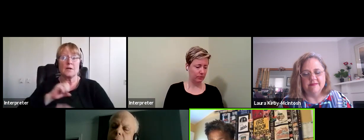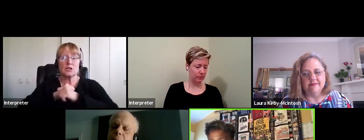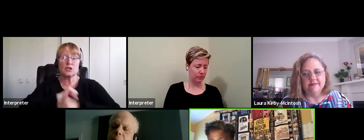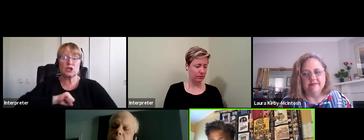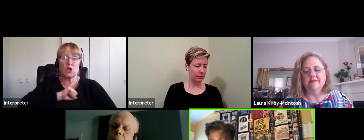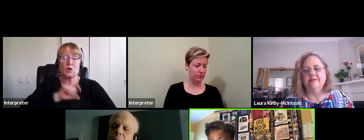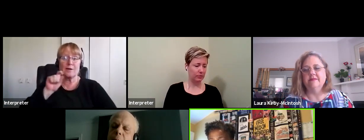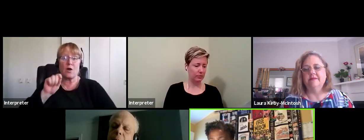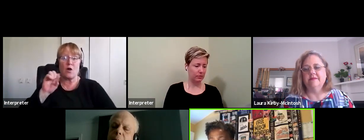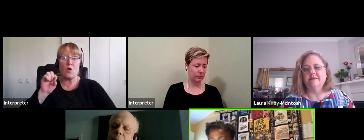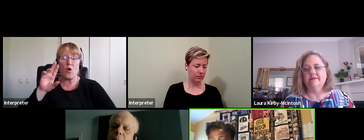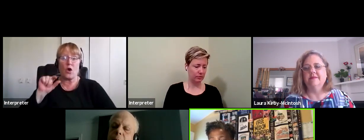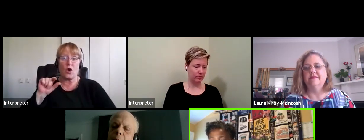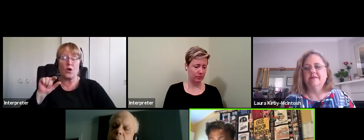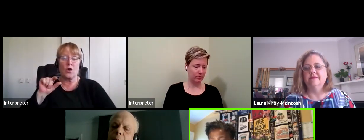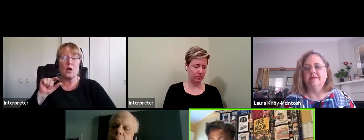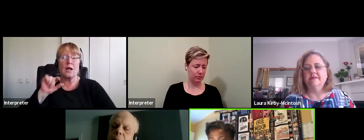incomesecurity.org. I repeat,